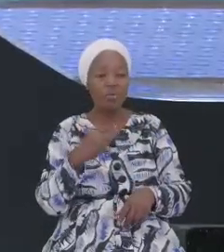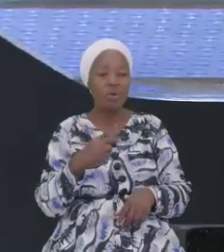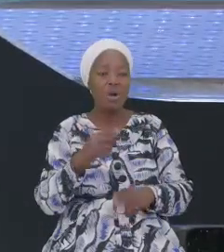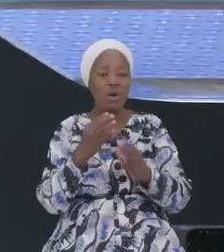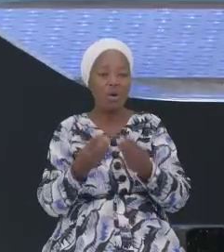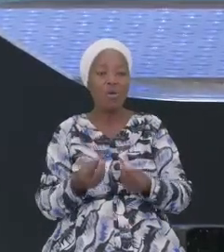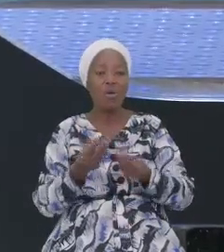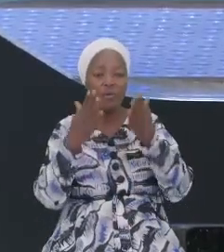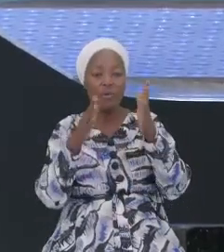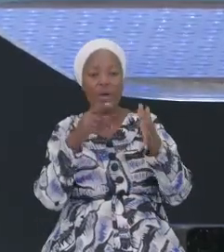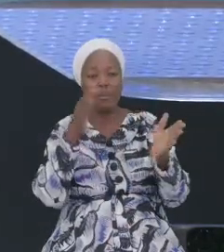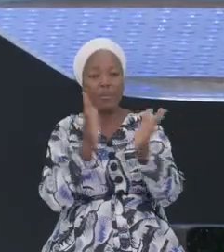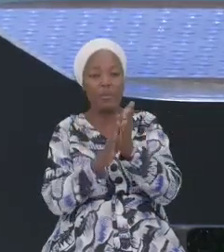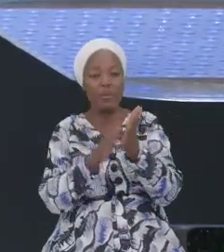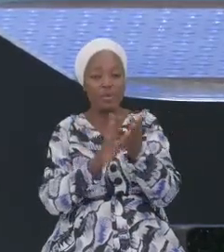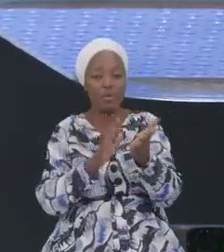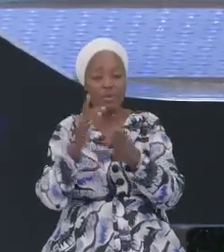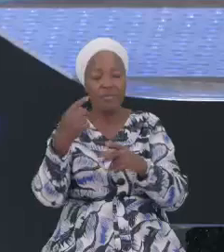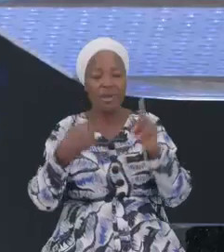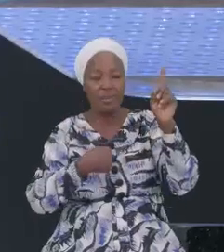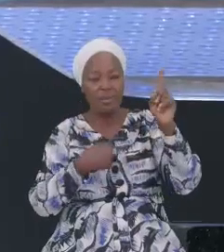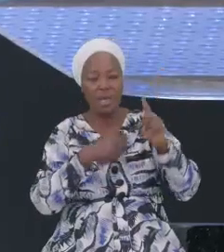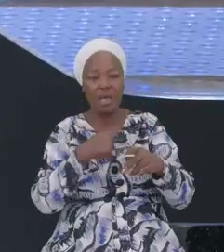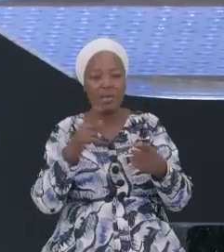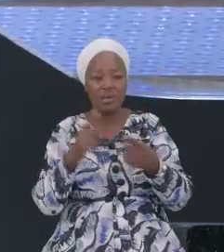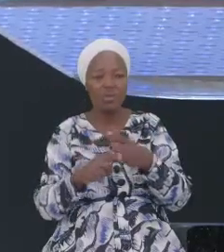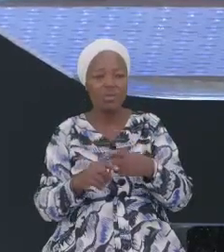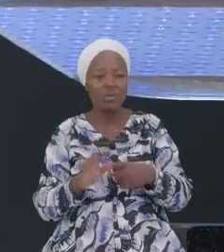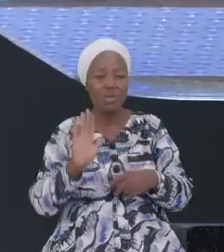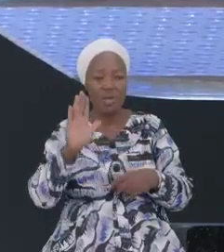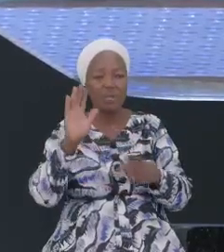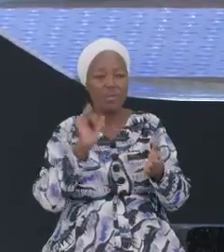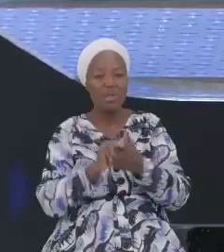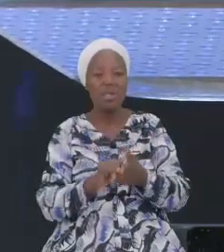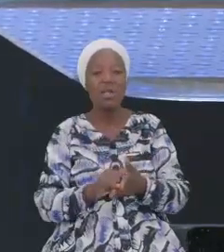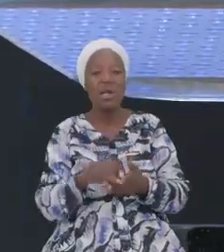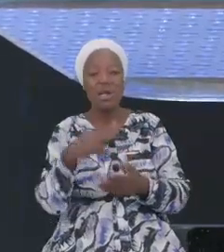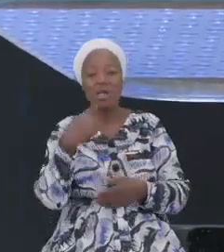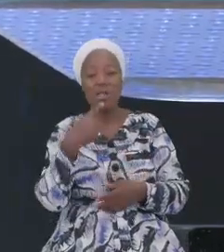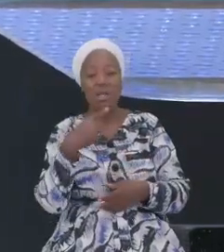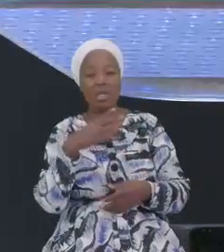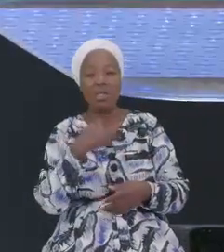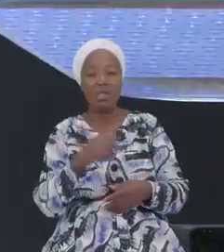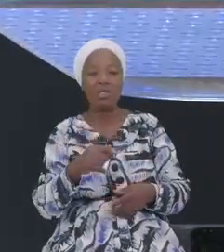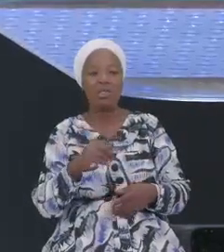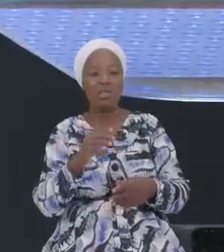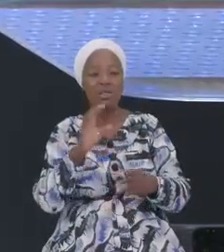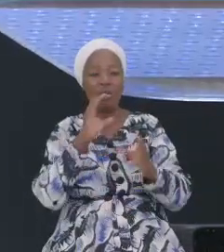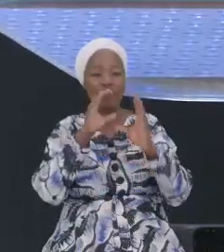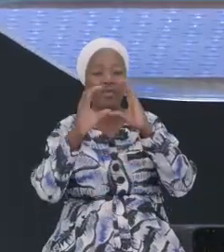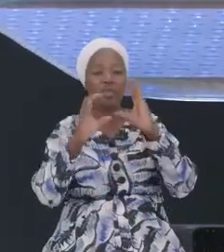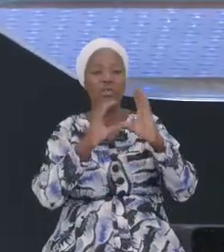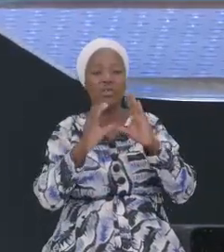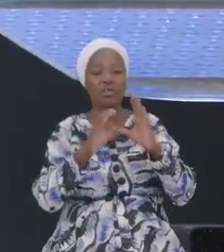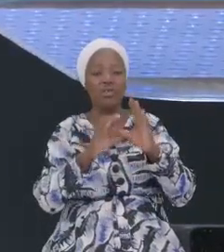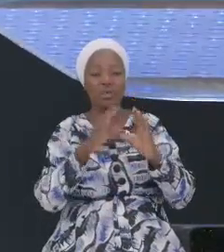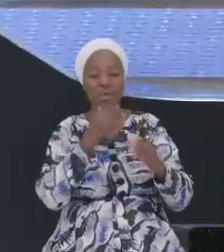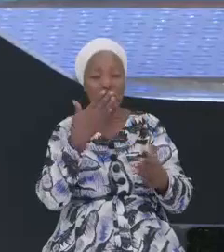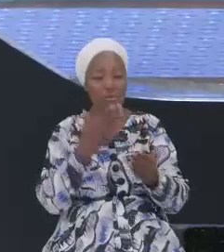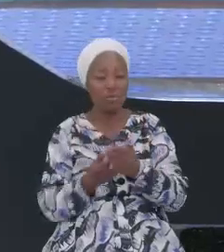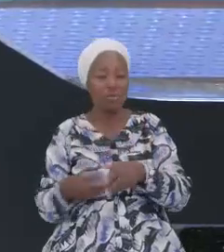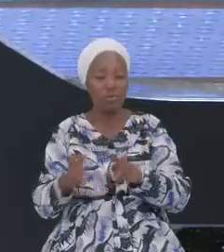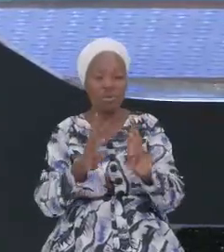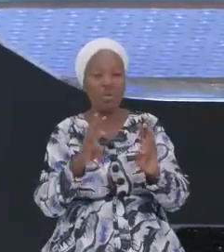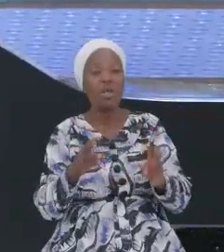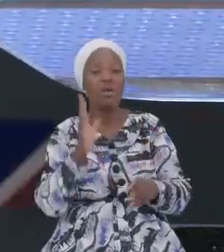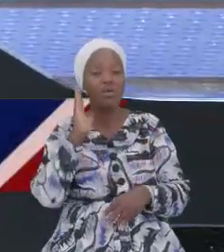praise glorifies me, and to him that ordereth his conversation aright, will